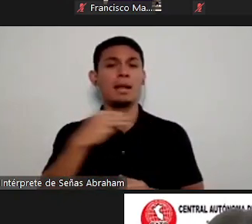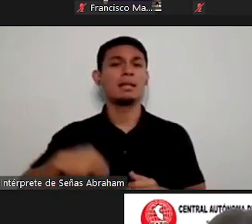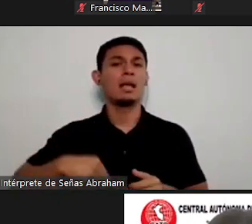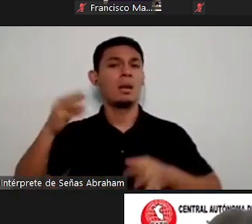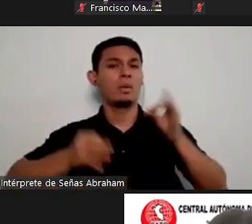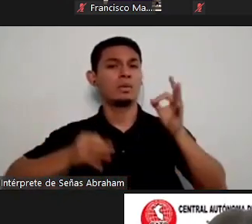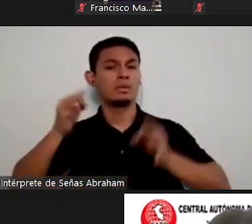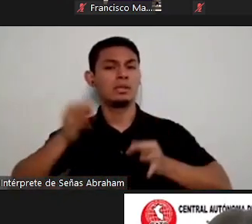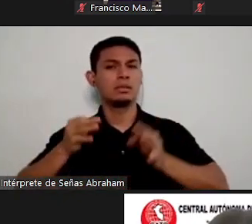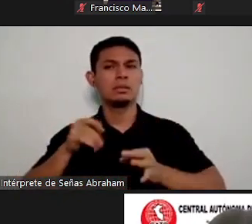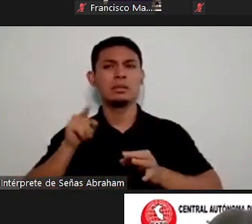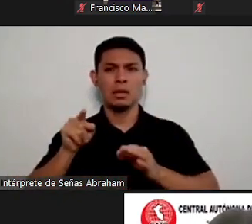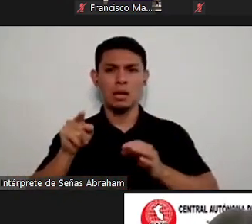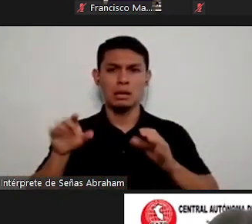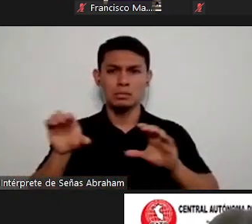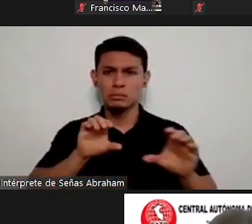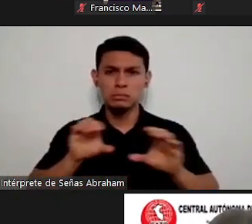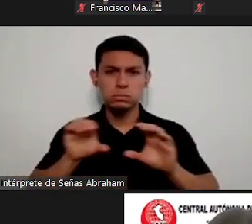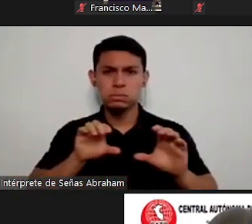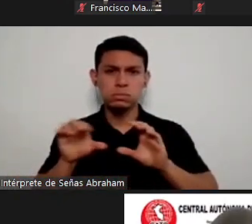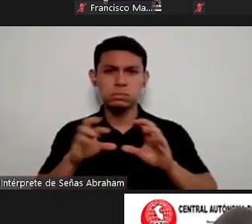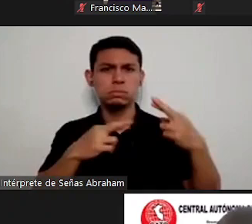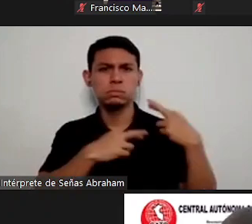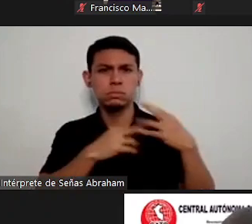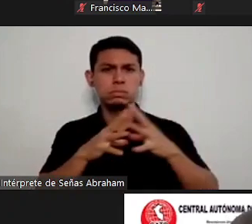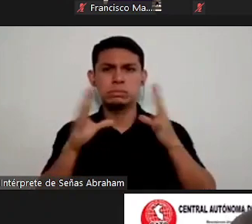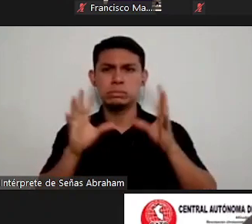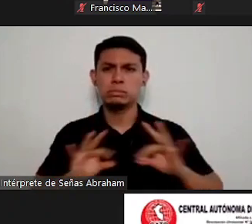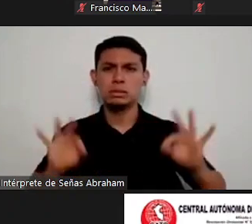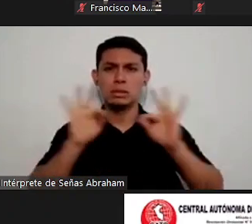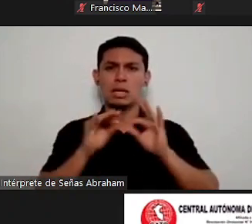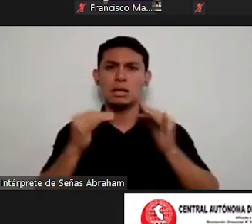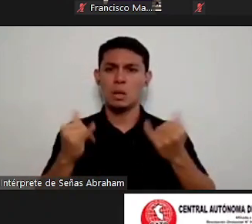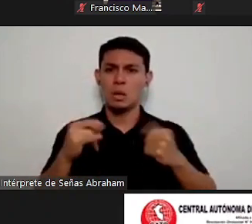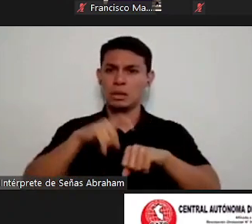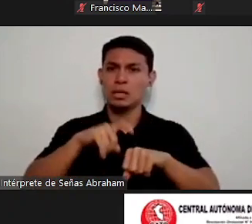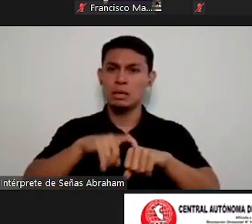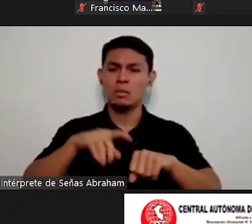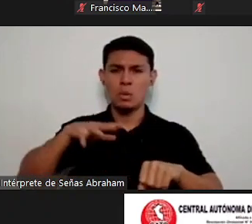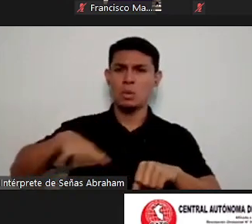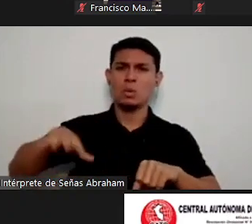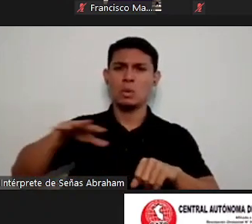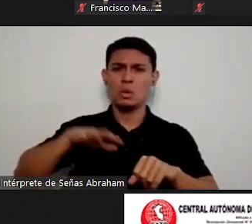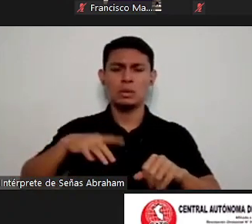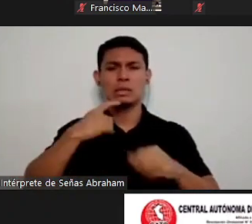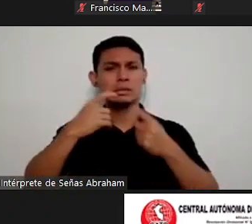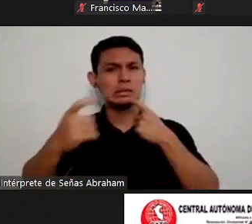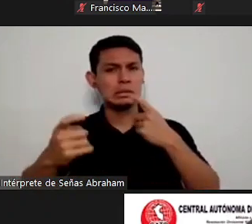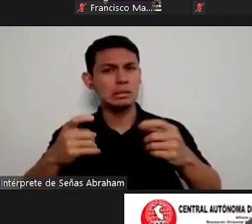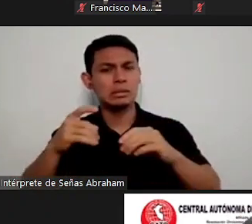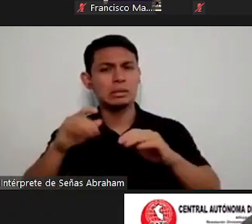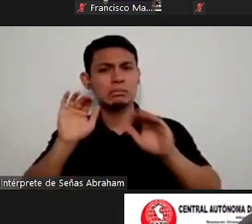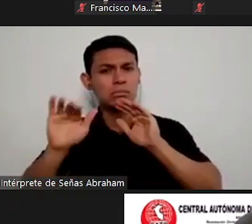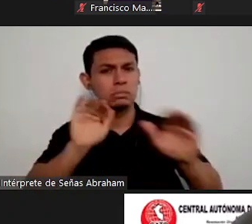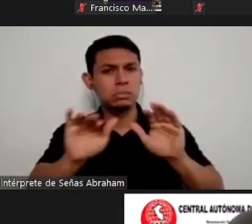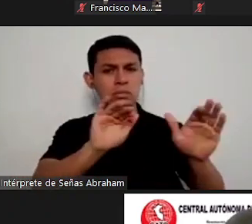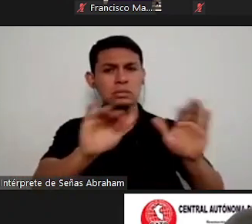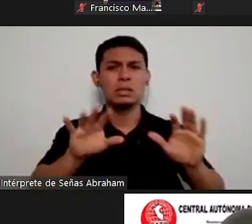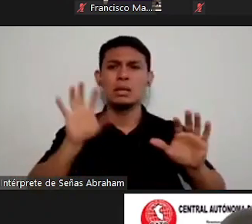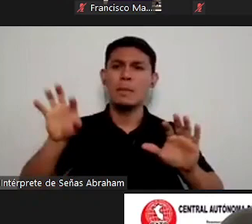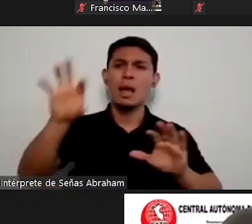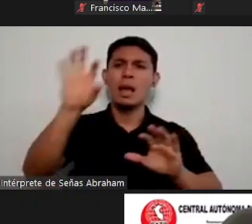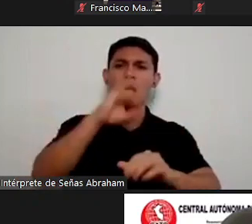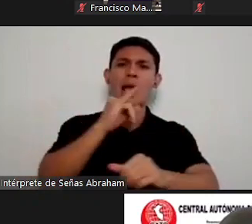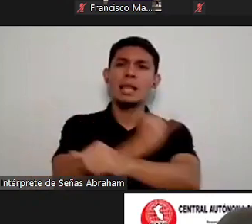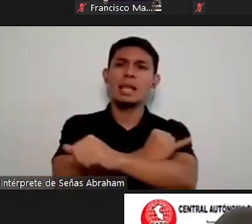just like the ministry of justice has had a very important role in this entire uh stage we also want to call upon the